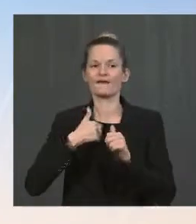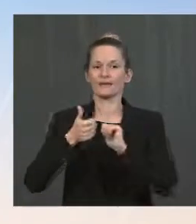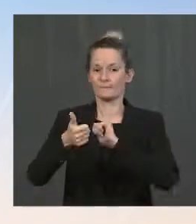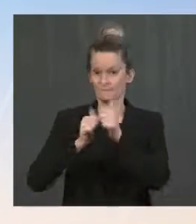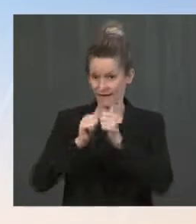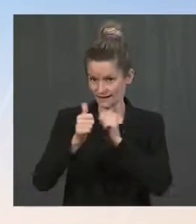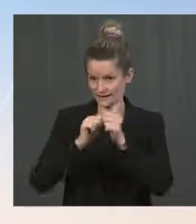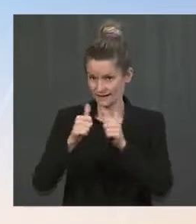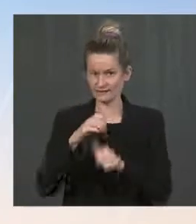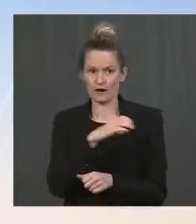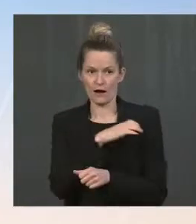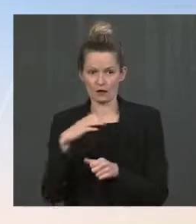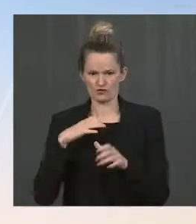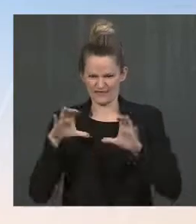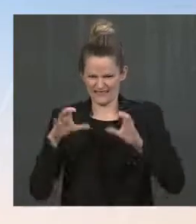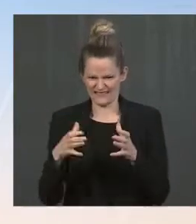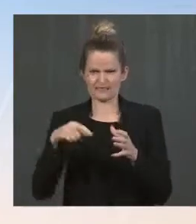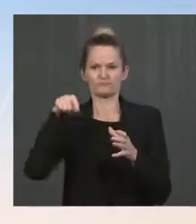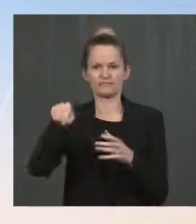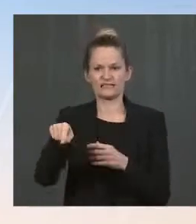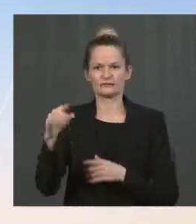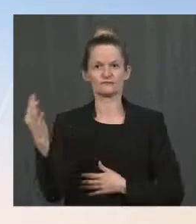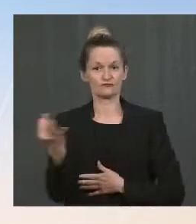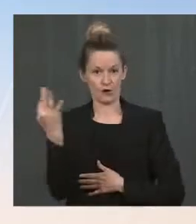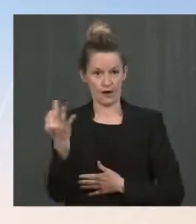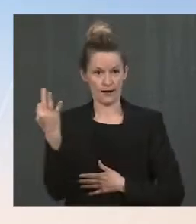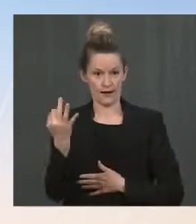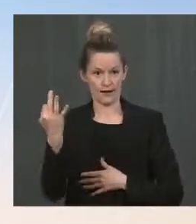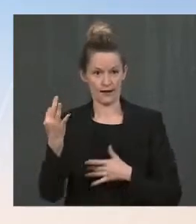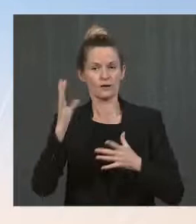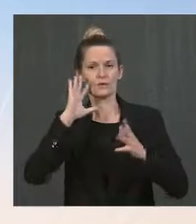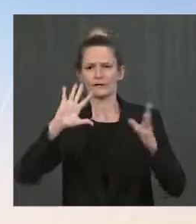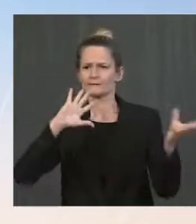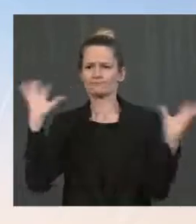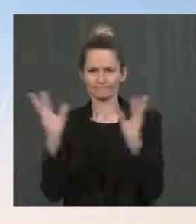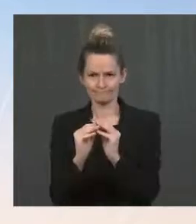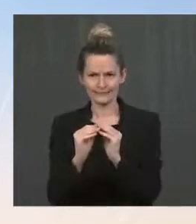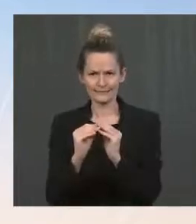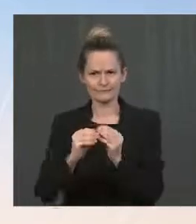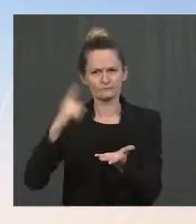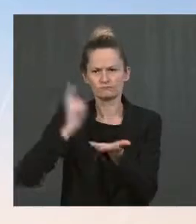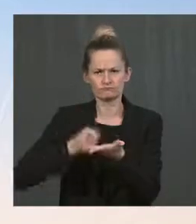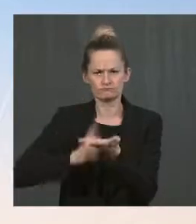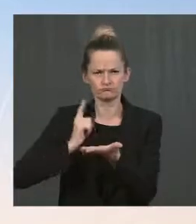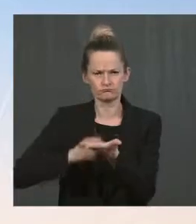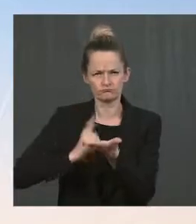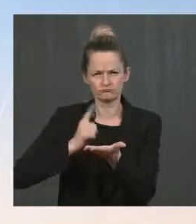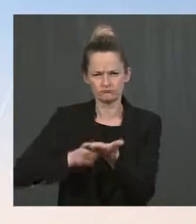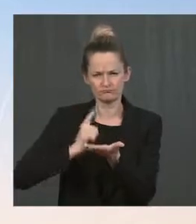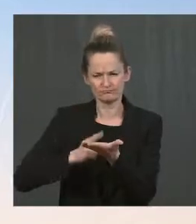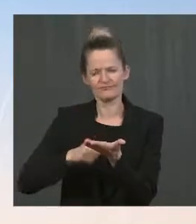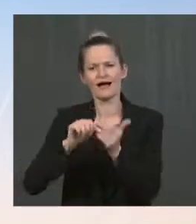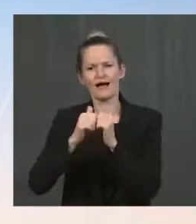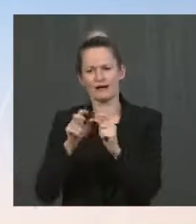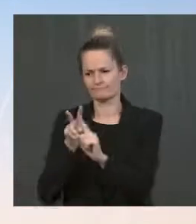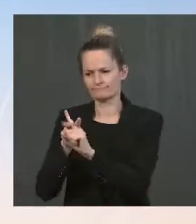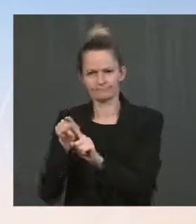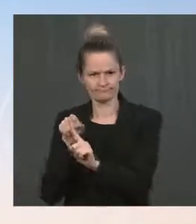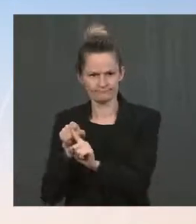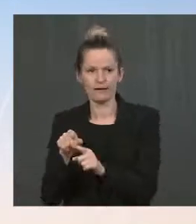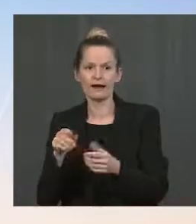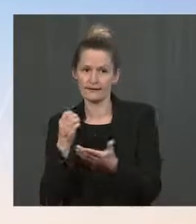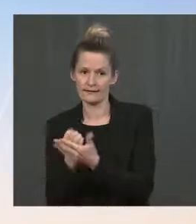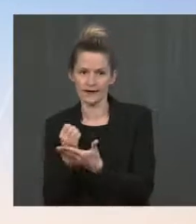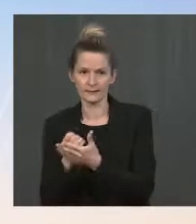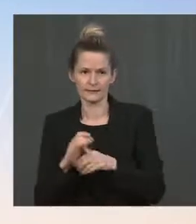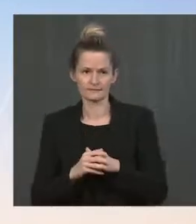one of several issues that we will discuss about promoting greater competition across the economy. But these steps are important, and this effort